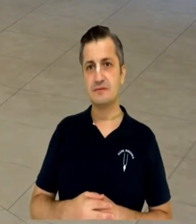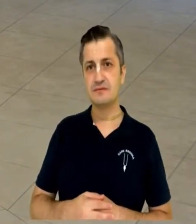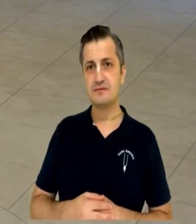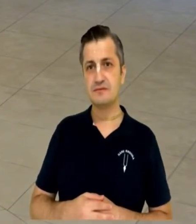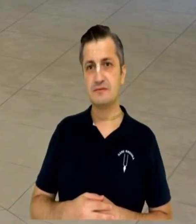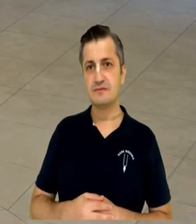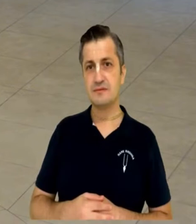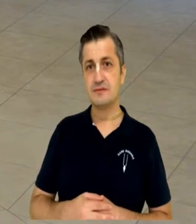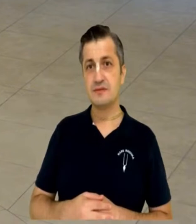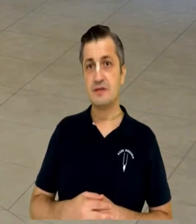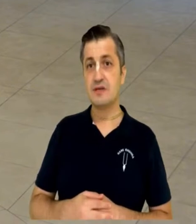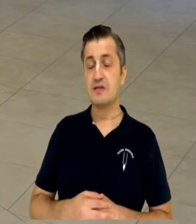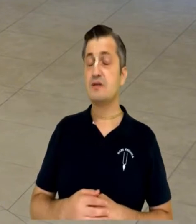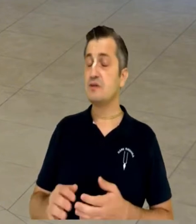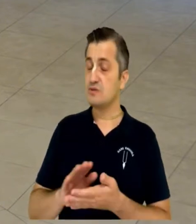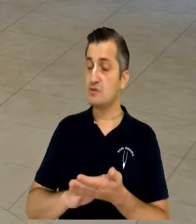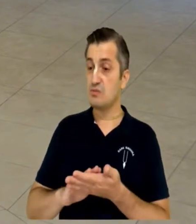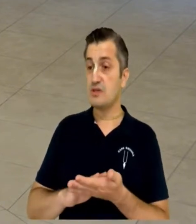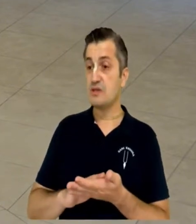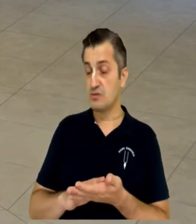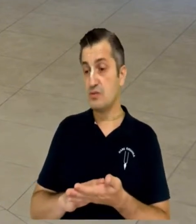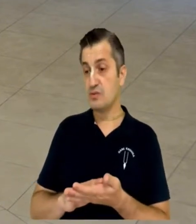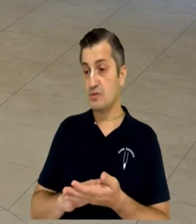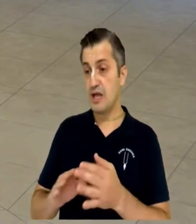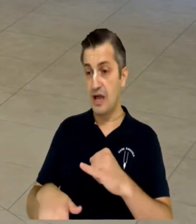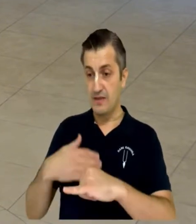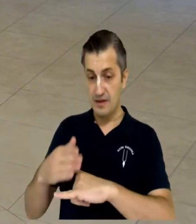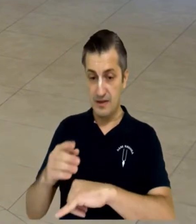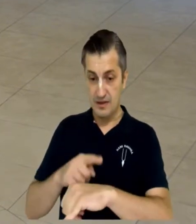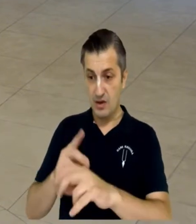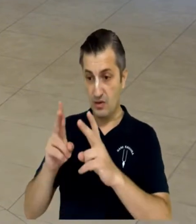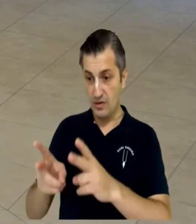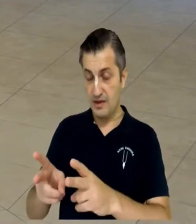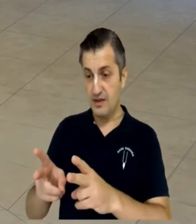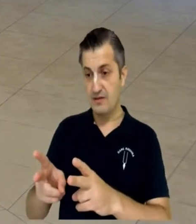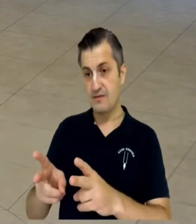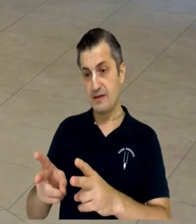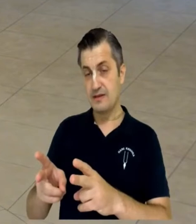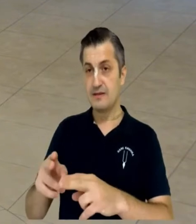final test of this lifetime. So I was just wondering,